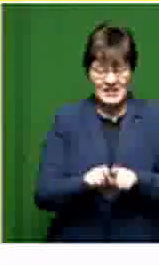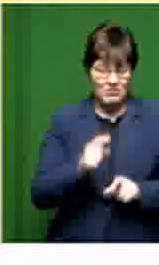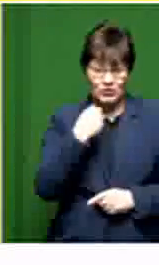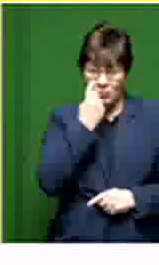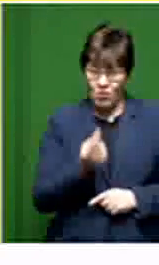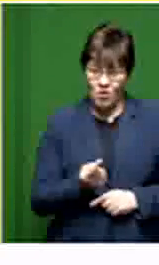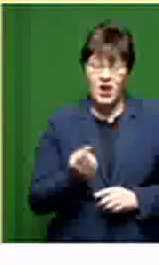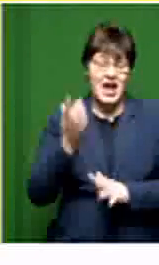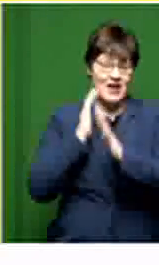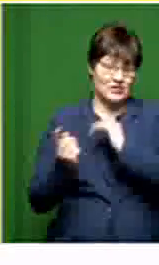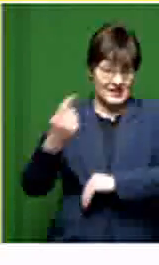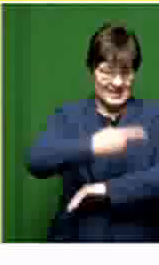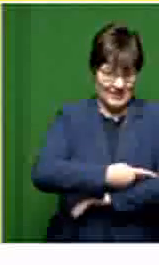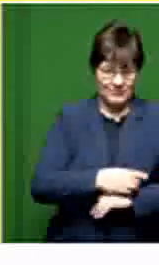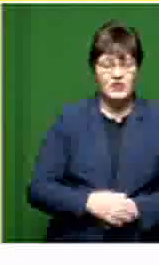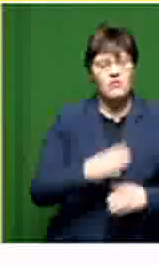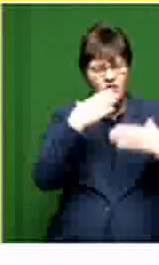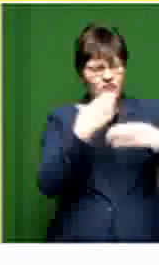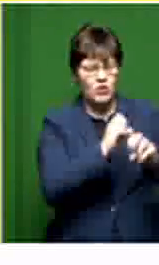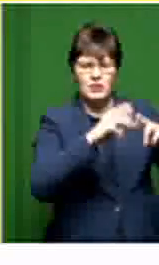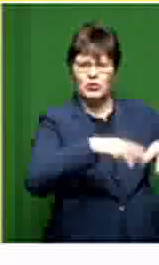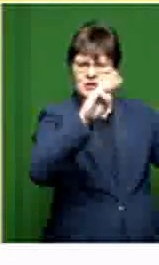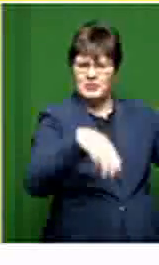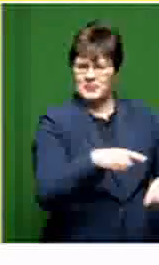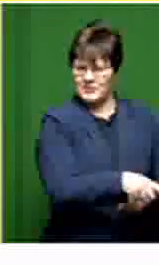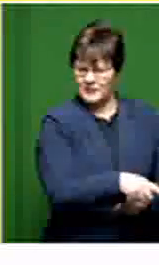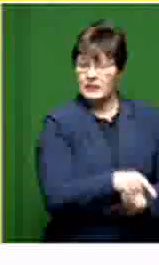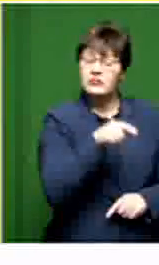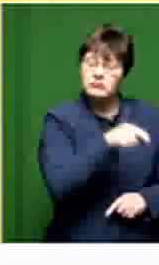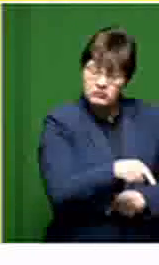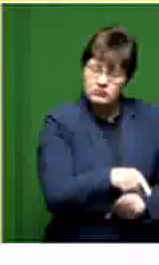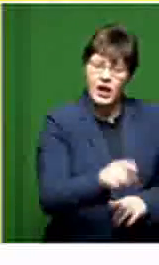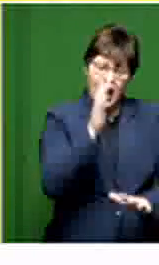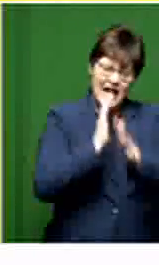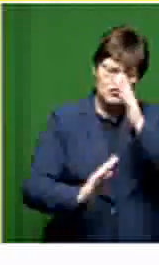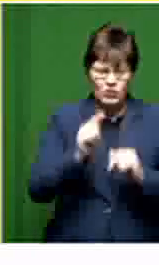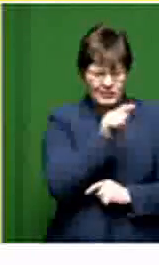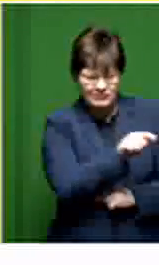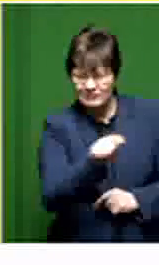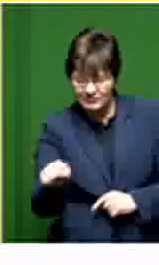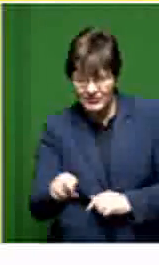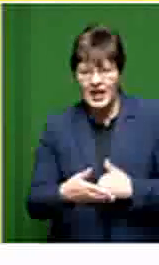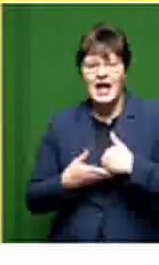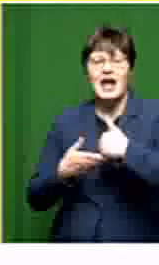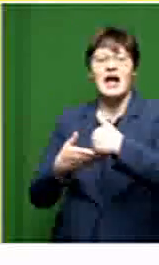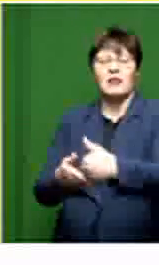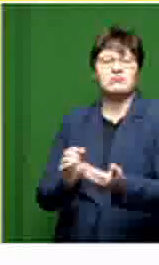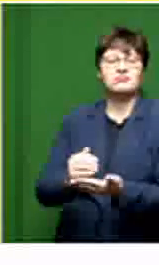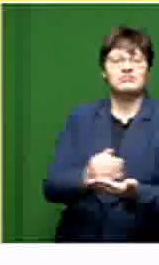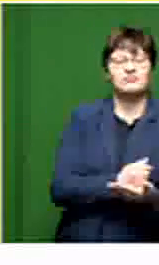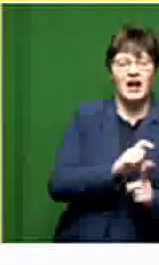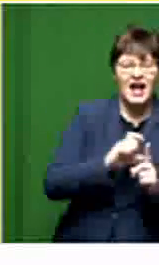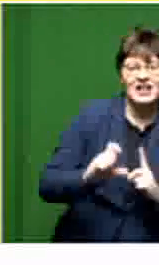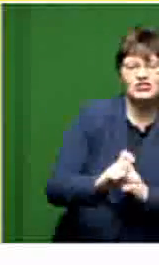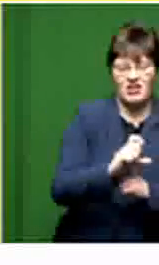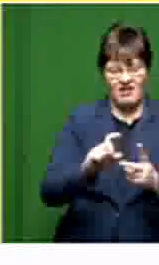we turn our focus now towards museums. And how have these historic entities managed to assist in the preservation of culture